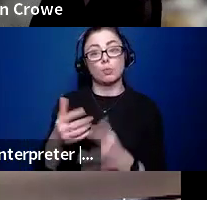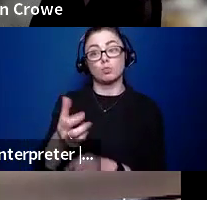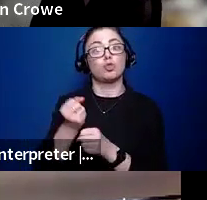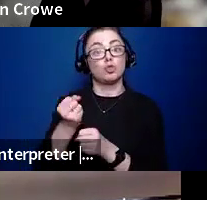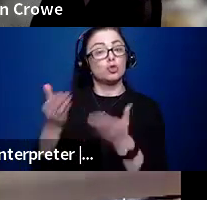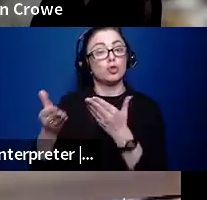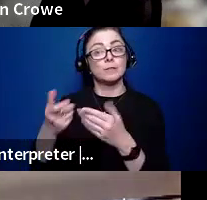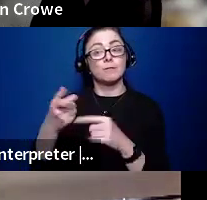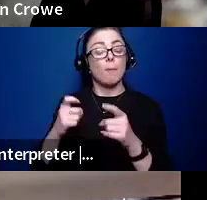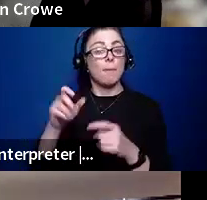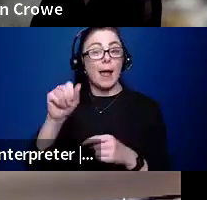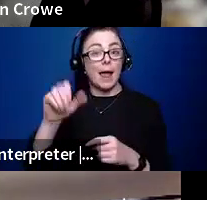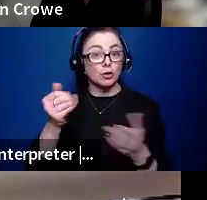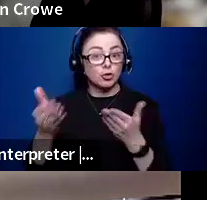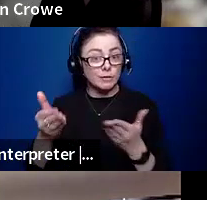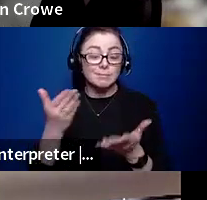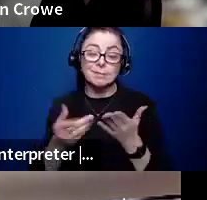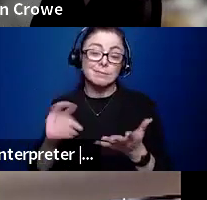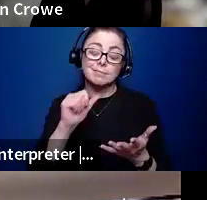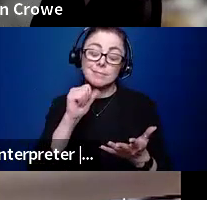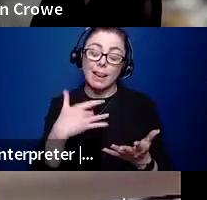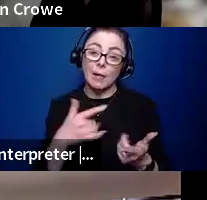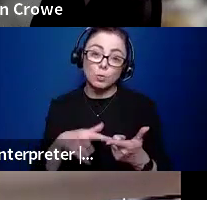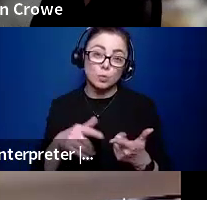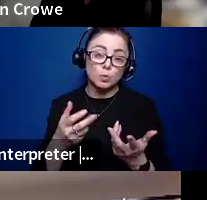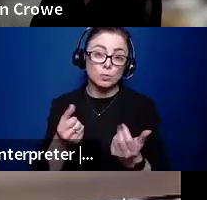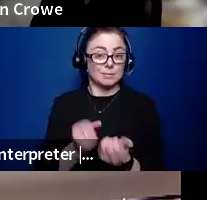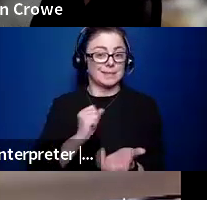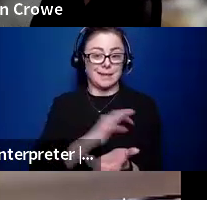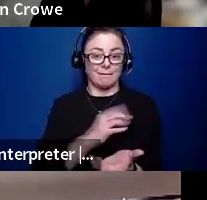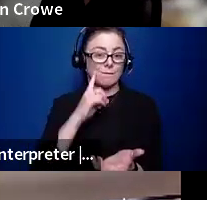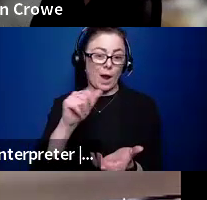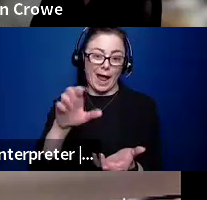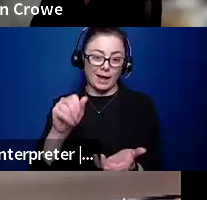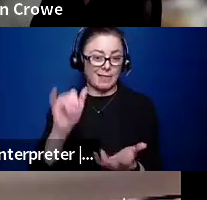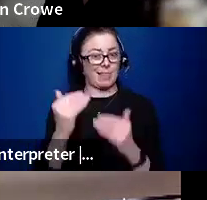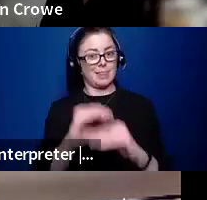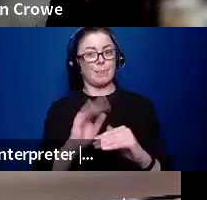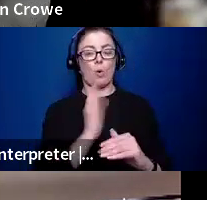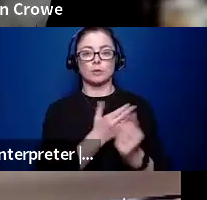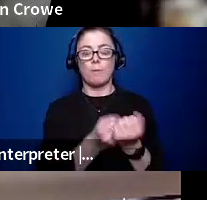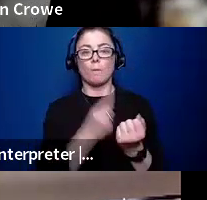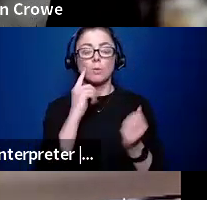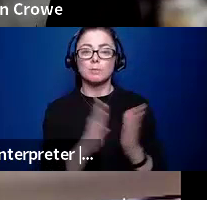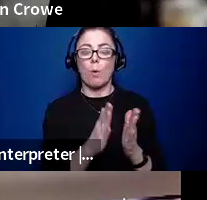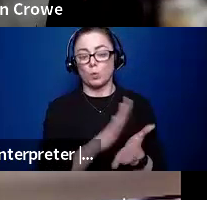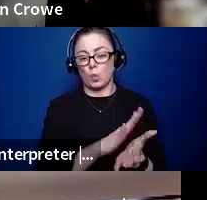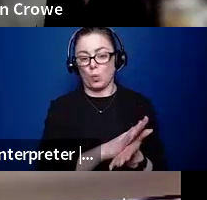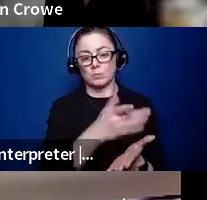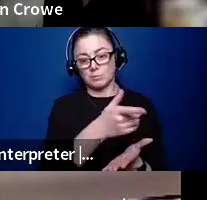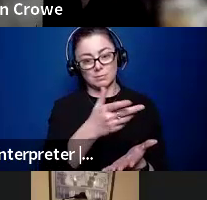provide, that means there's less funding to staff the AEAs, which is limiting the support to small schools. How will schools afford the services they